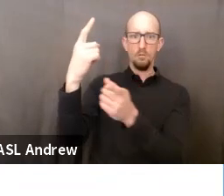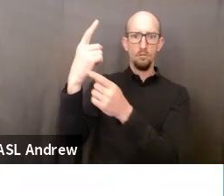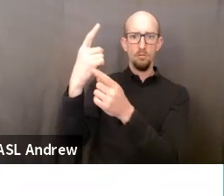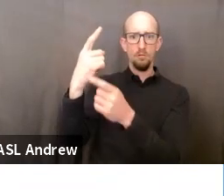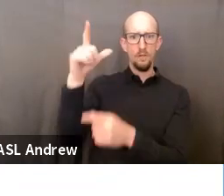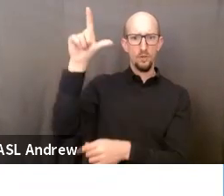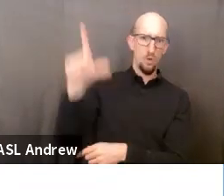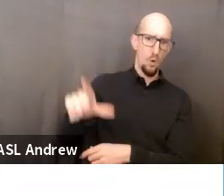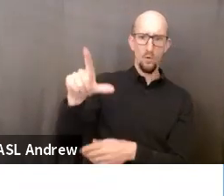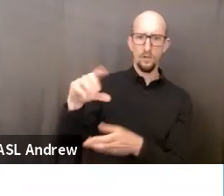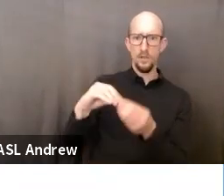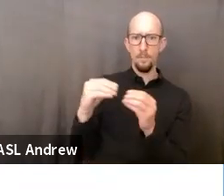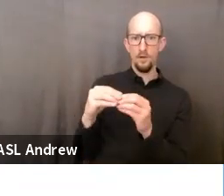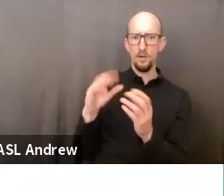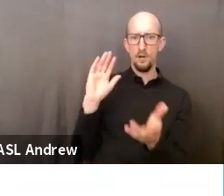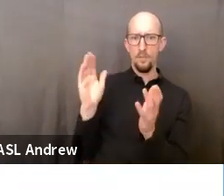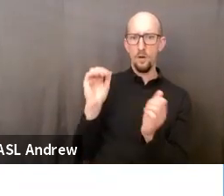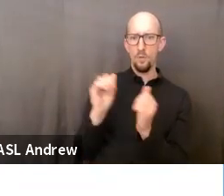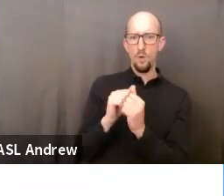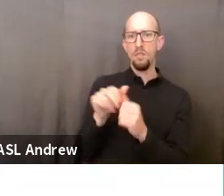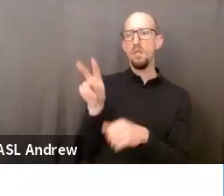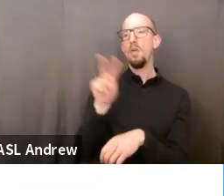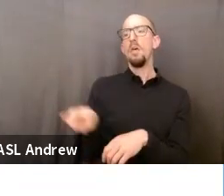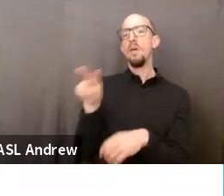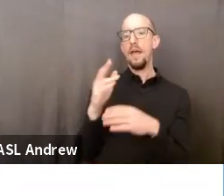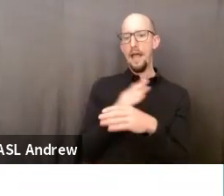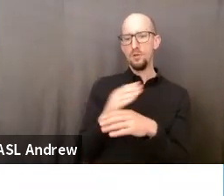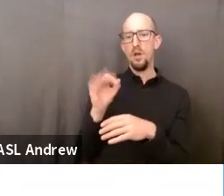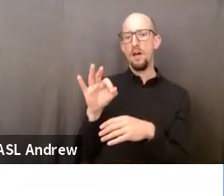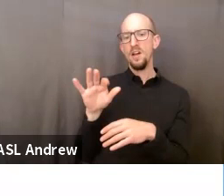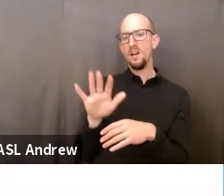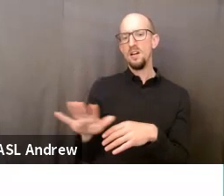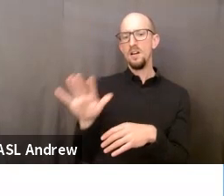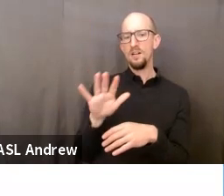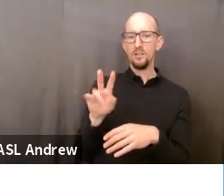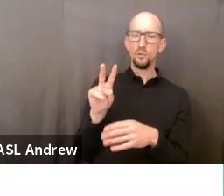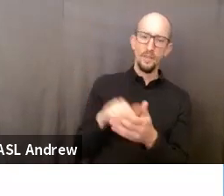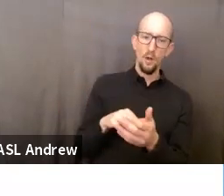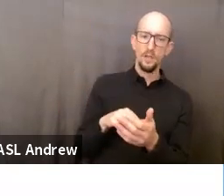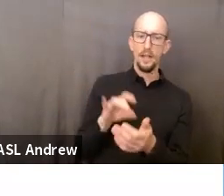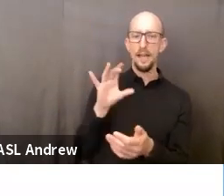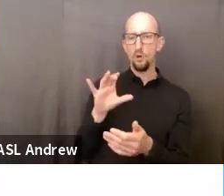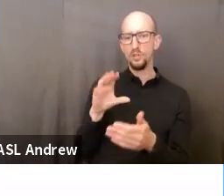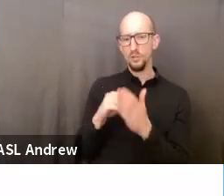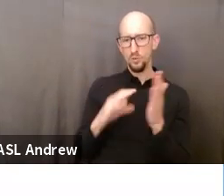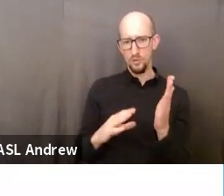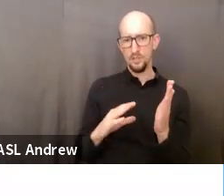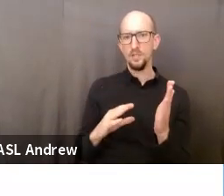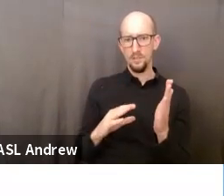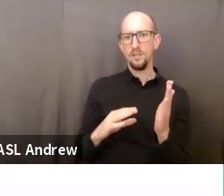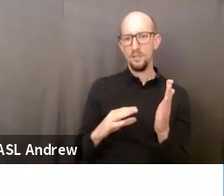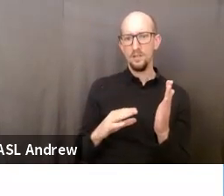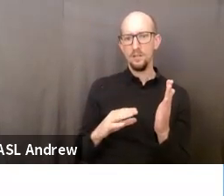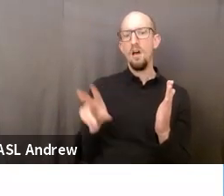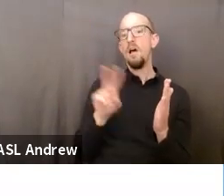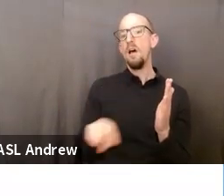lower than an eyeballed average of about 2,800 students, right?